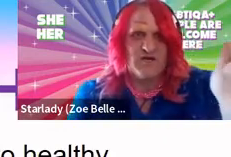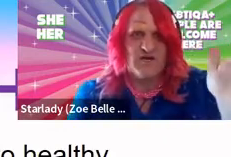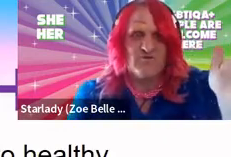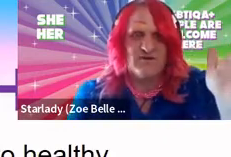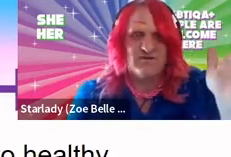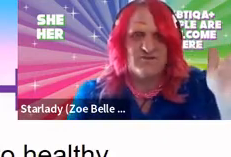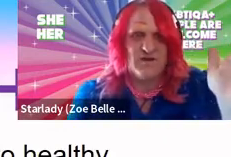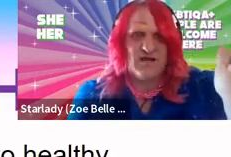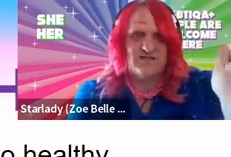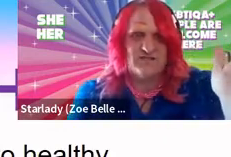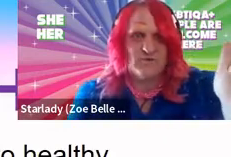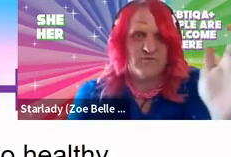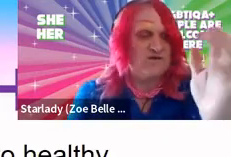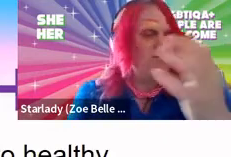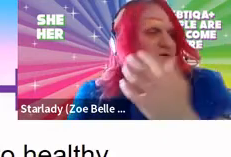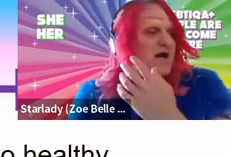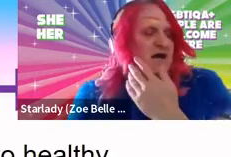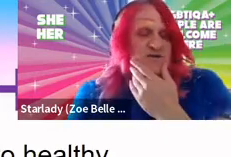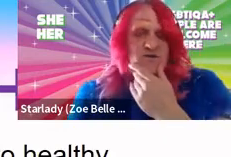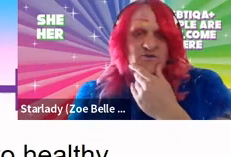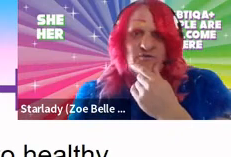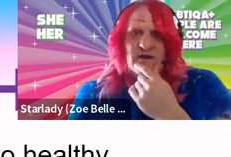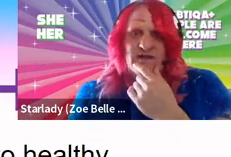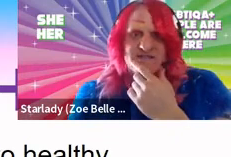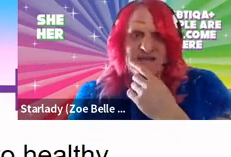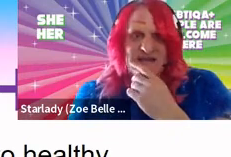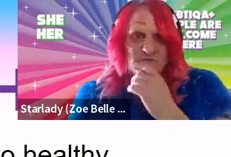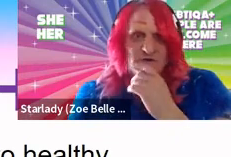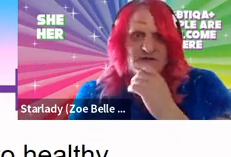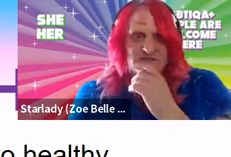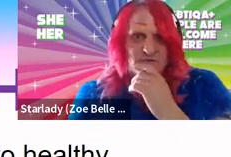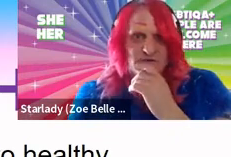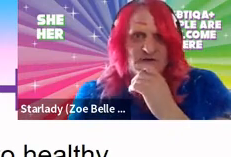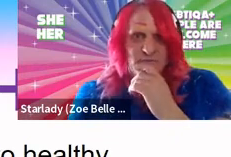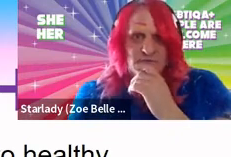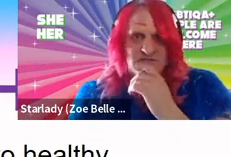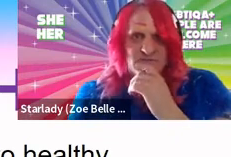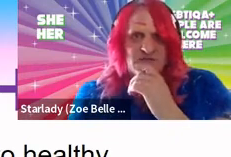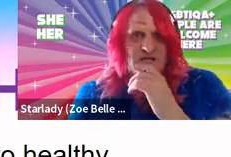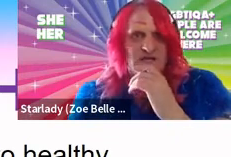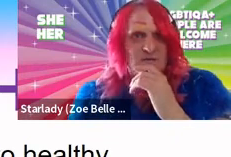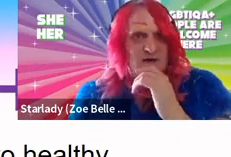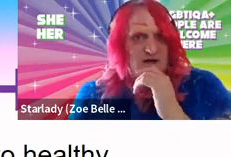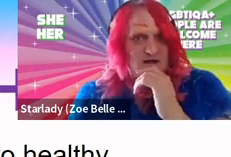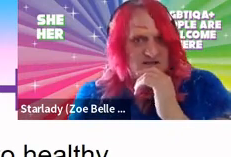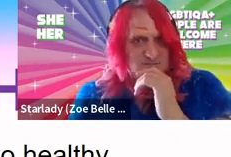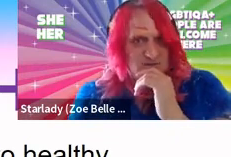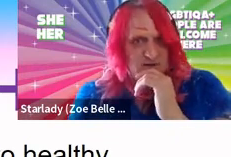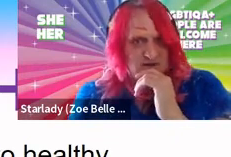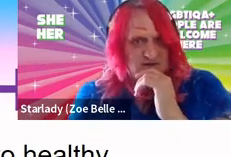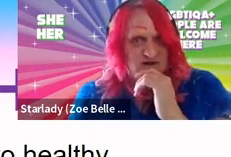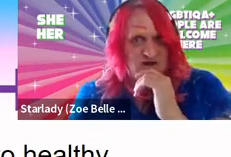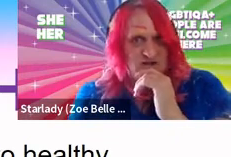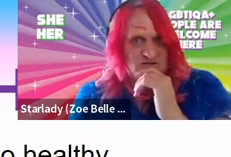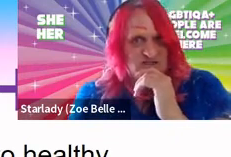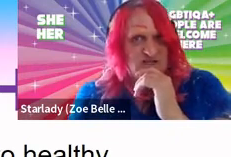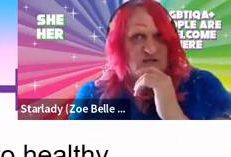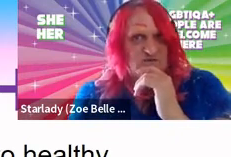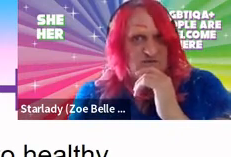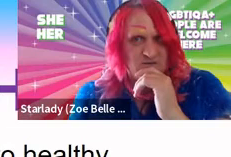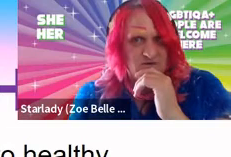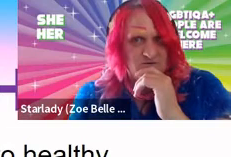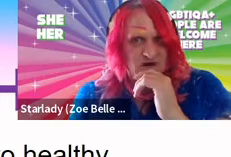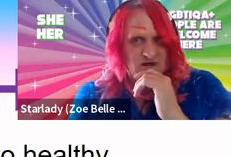you're working with trans women, through, I guess, casework, it's really important to be thinking about intimate partner